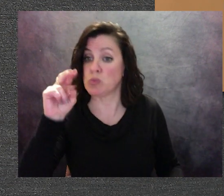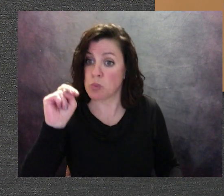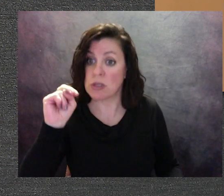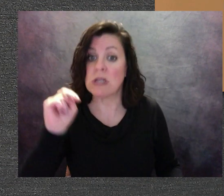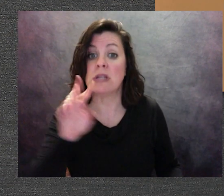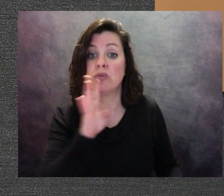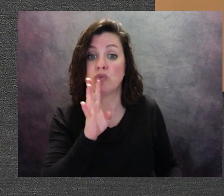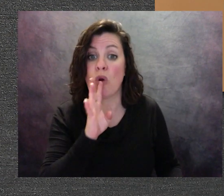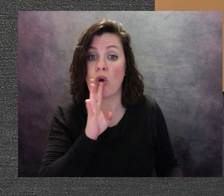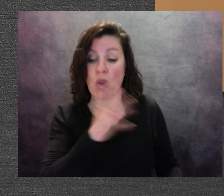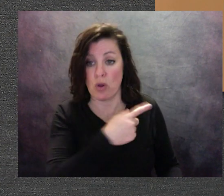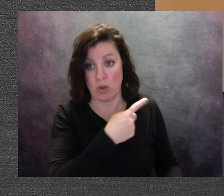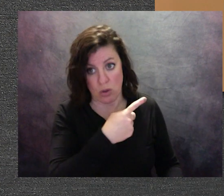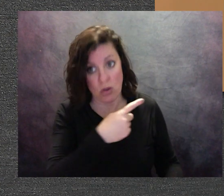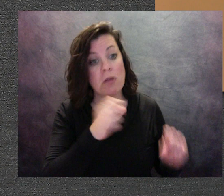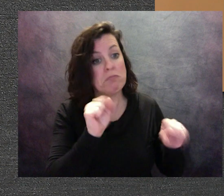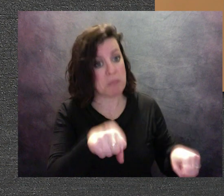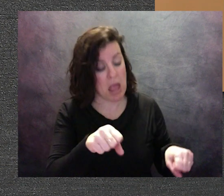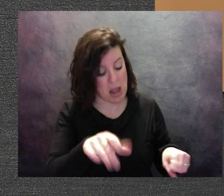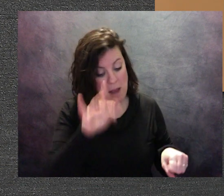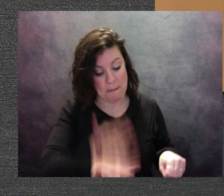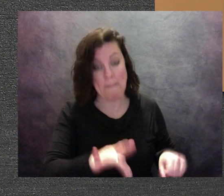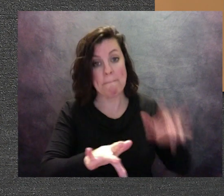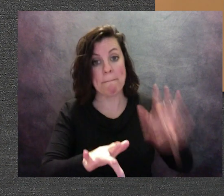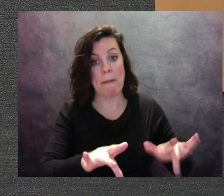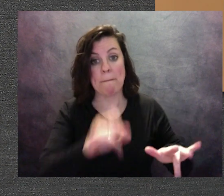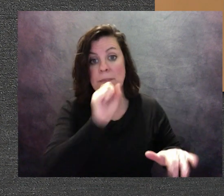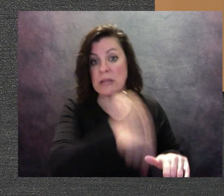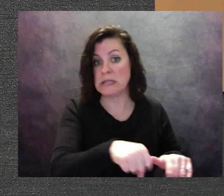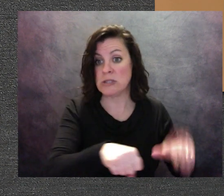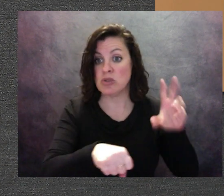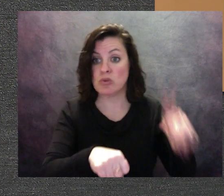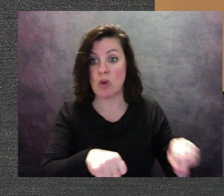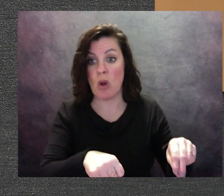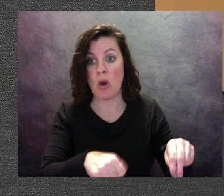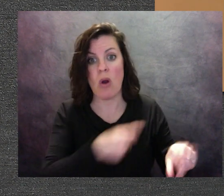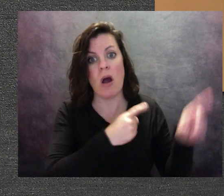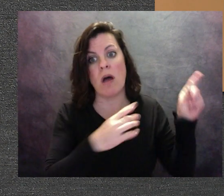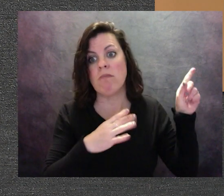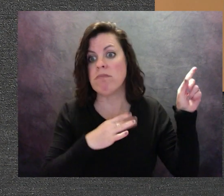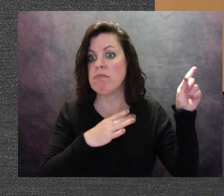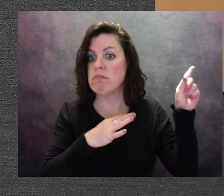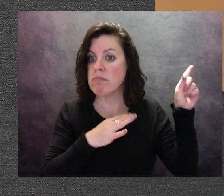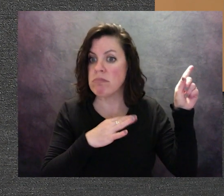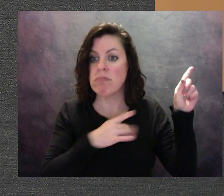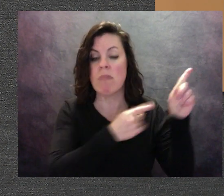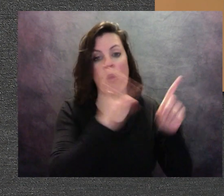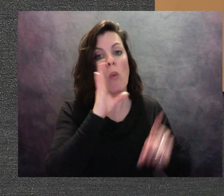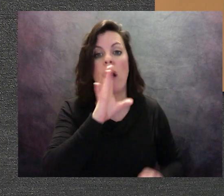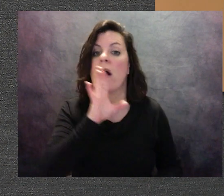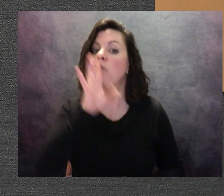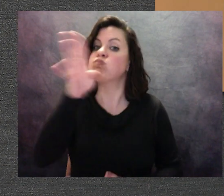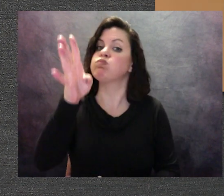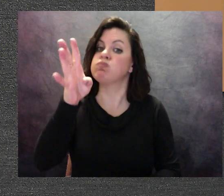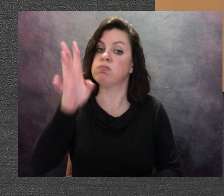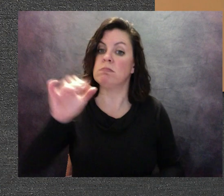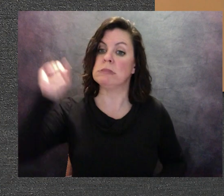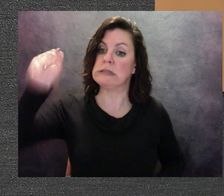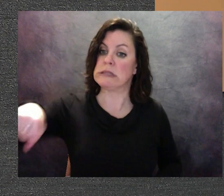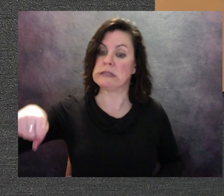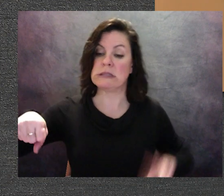choice of 2 things that you might say. And this is so perfect, yes and no.